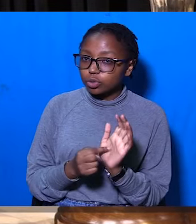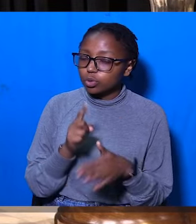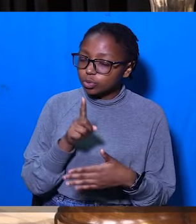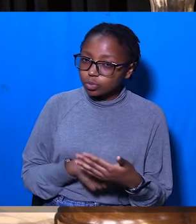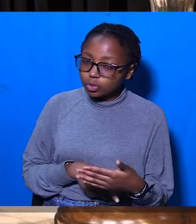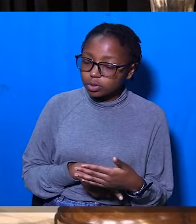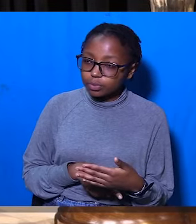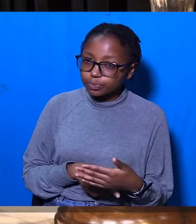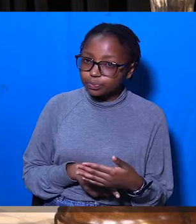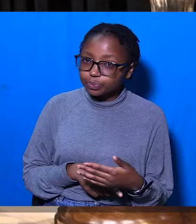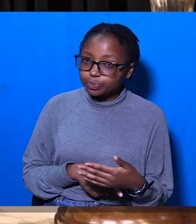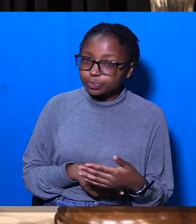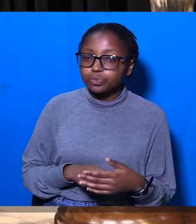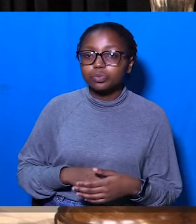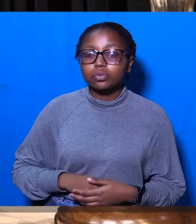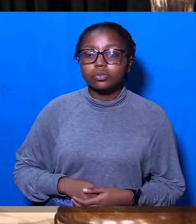actually